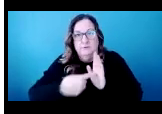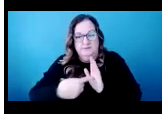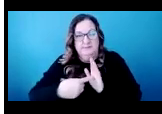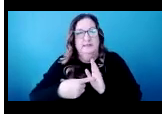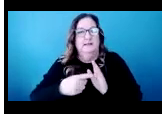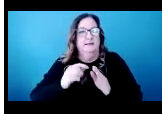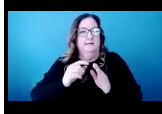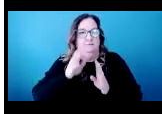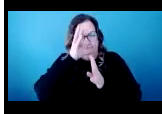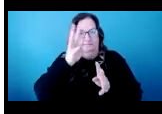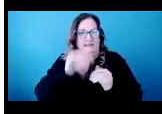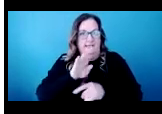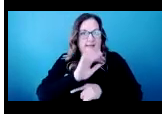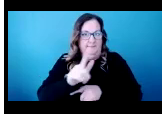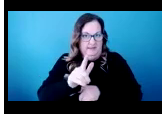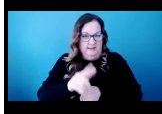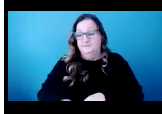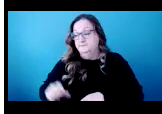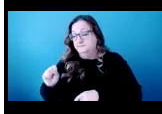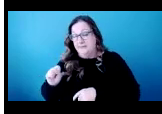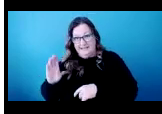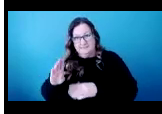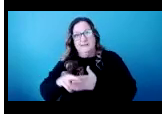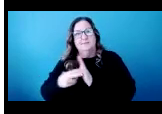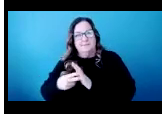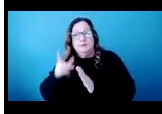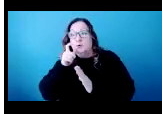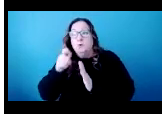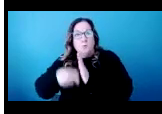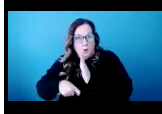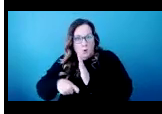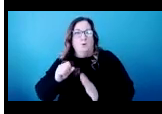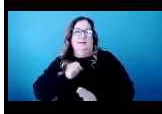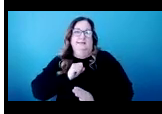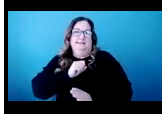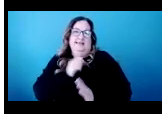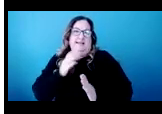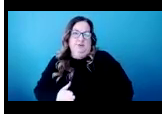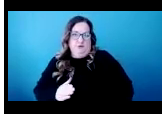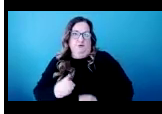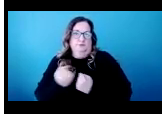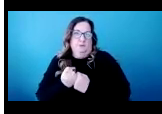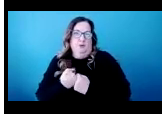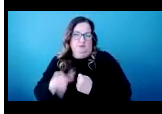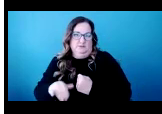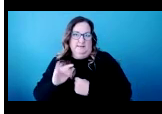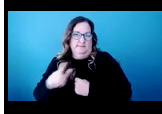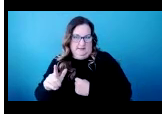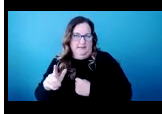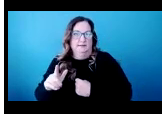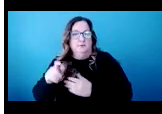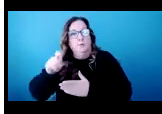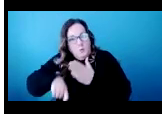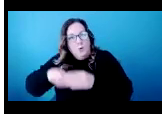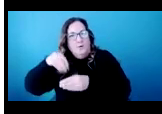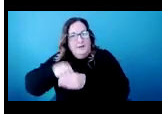it's SB, that means it's starting in the Senate. So one of the senators is the sponsor for that bill. And so whichever